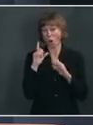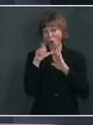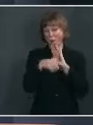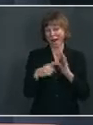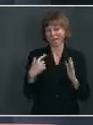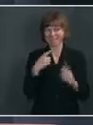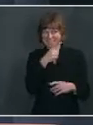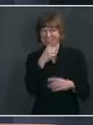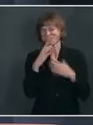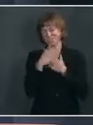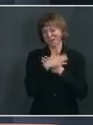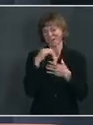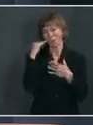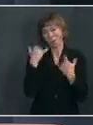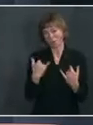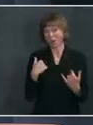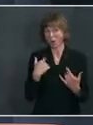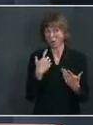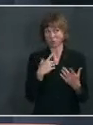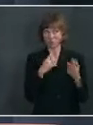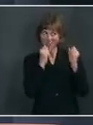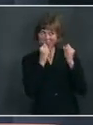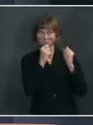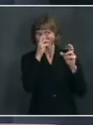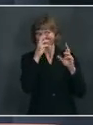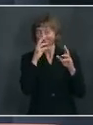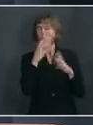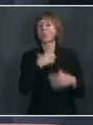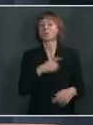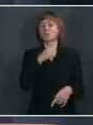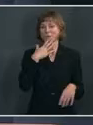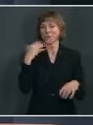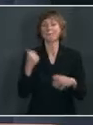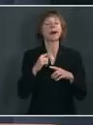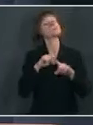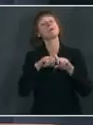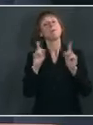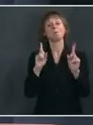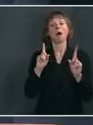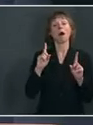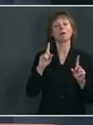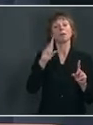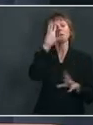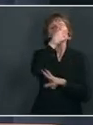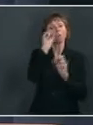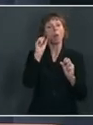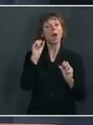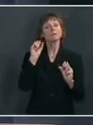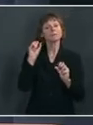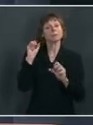But I would say the president came into office knowing he was going to have a slim majority,